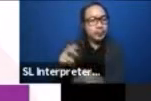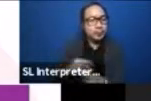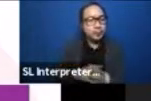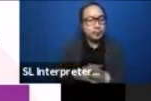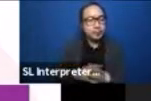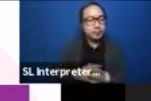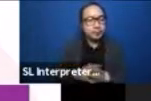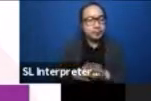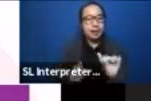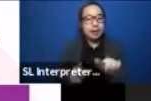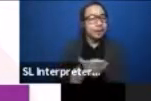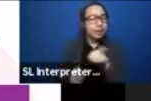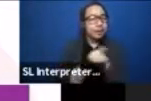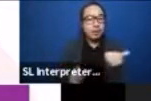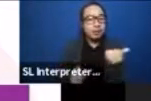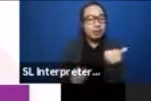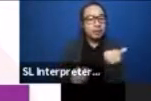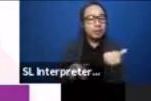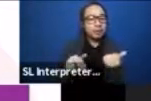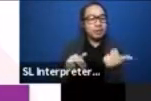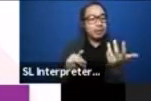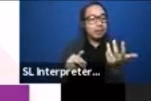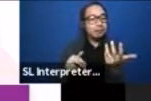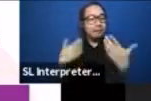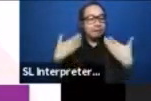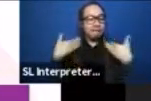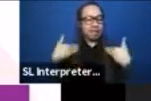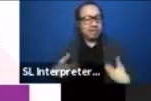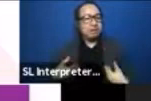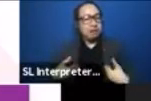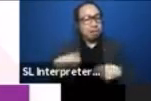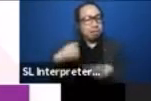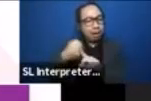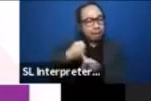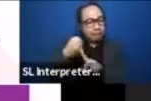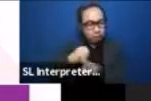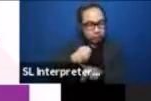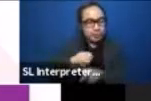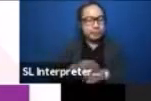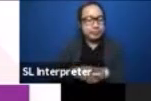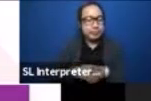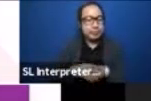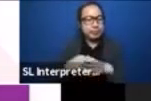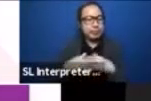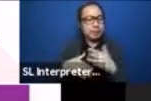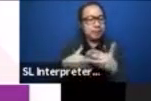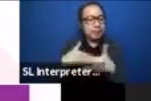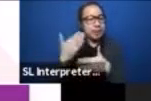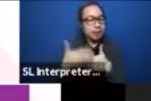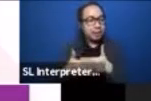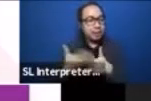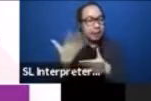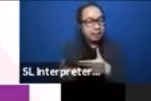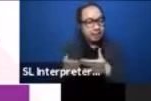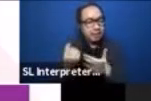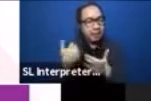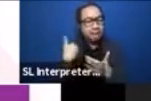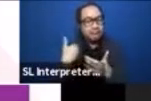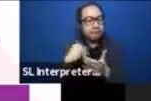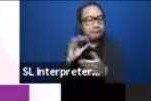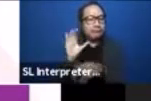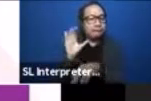are followed by the physical abuse and the force abuse, substance